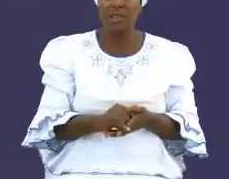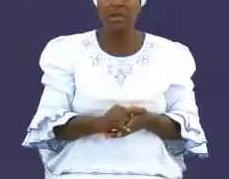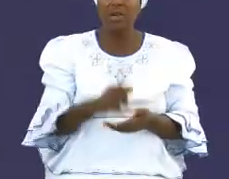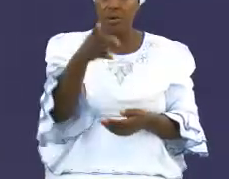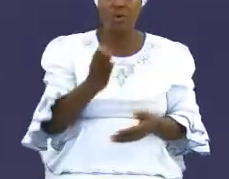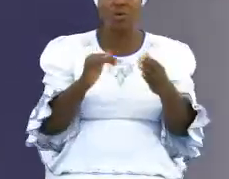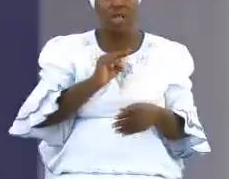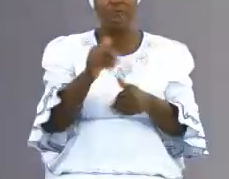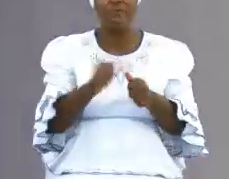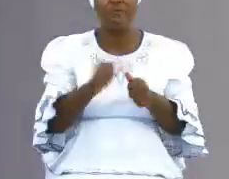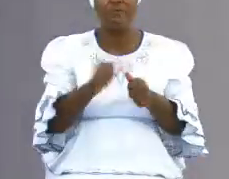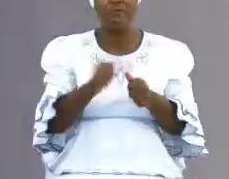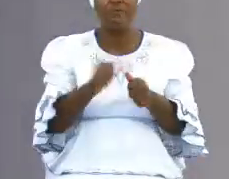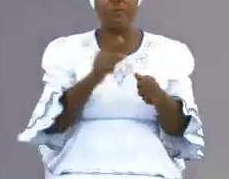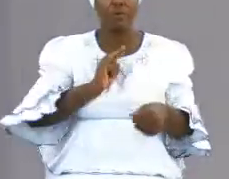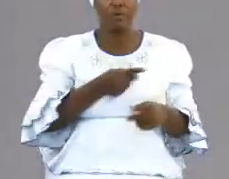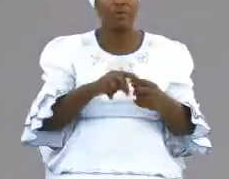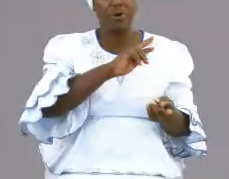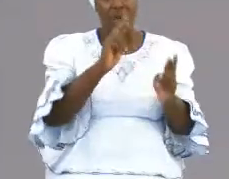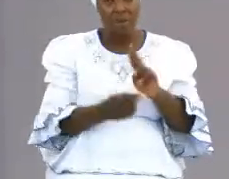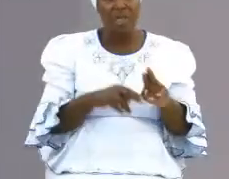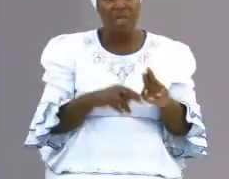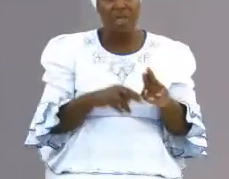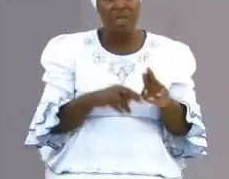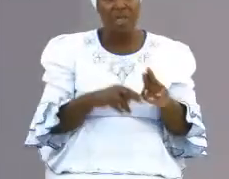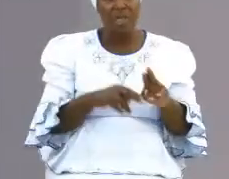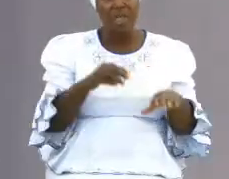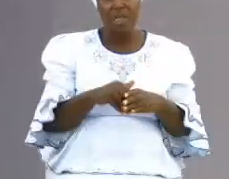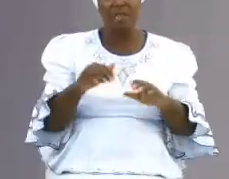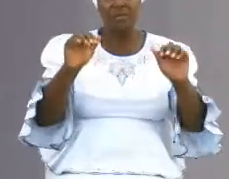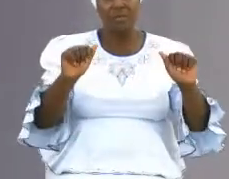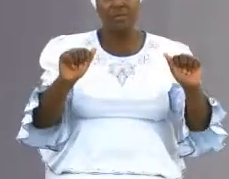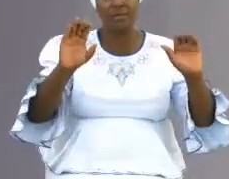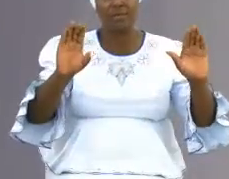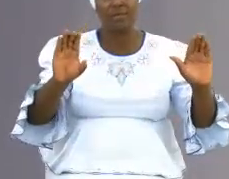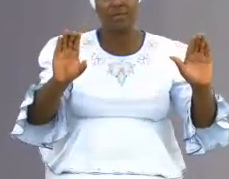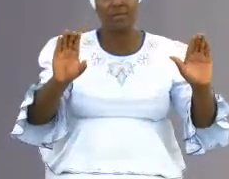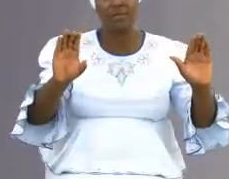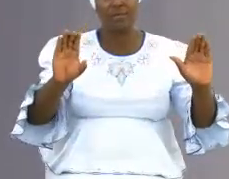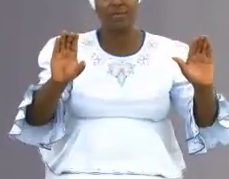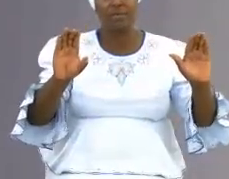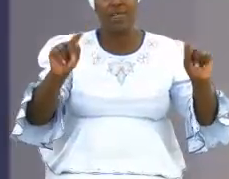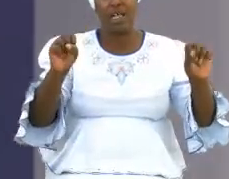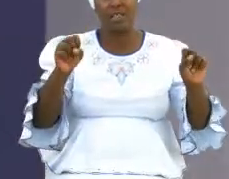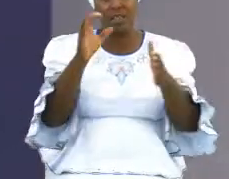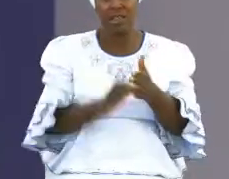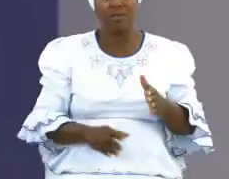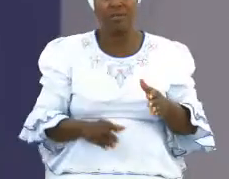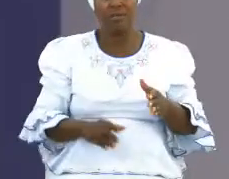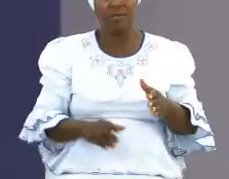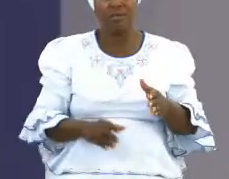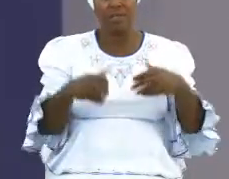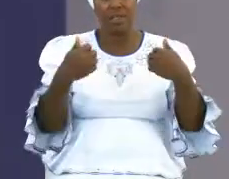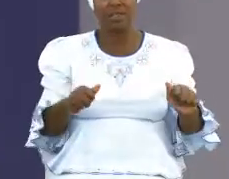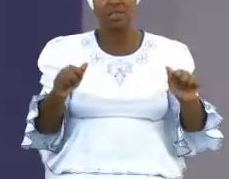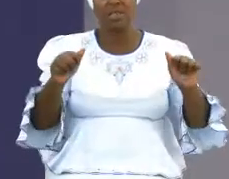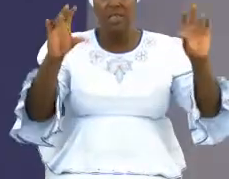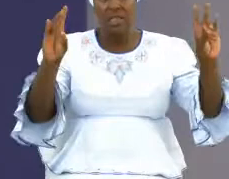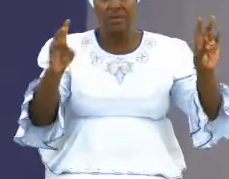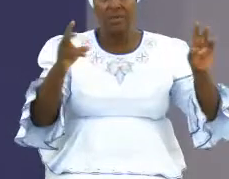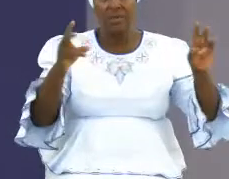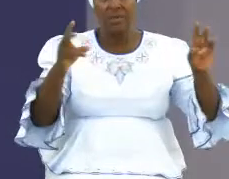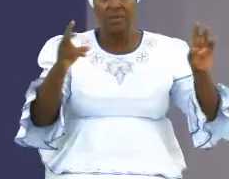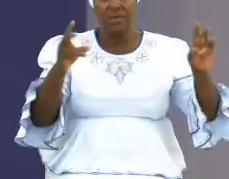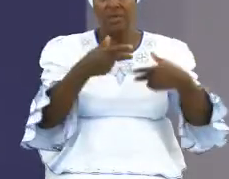chapter 17, verse 30. Acts chapter 17, verse 30, it tells